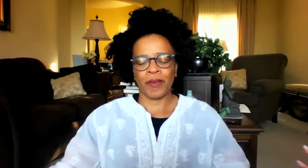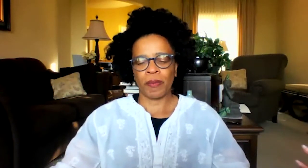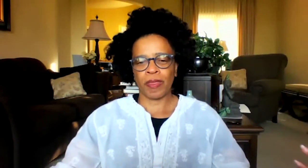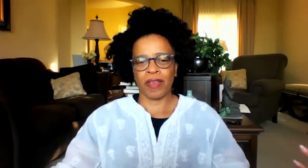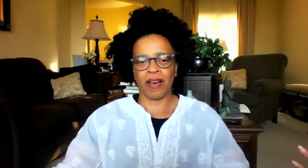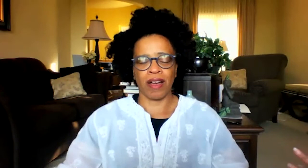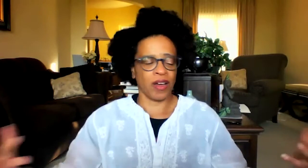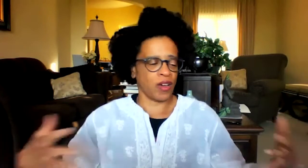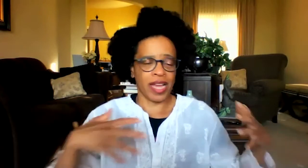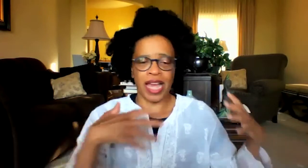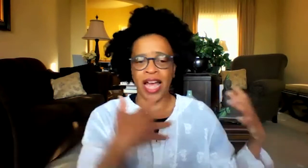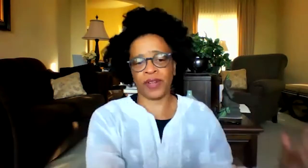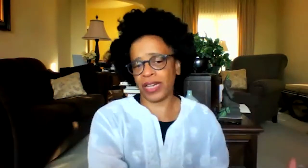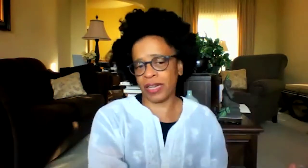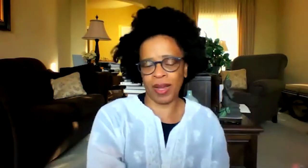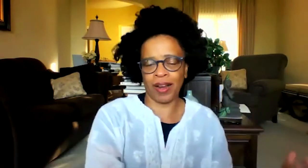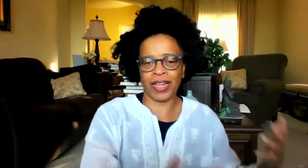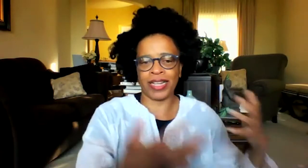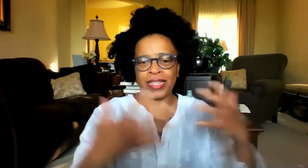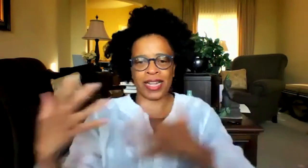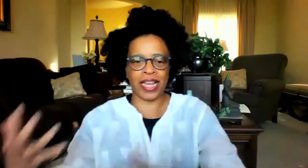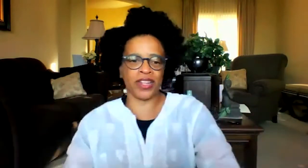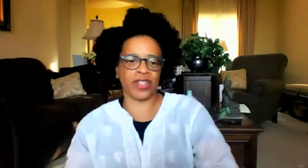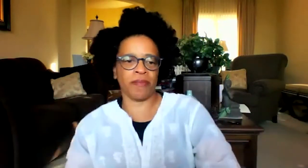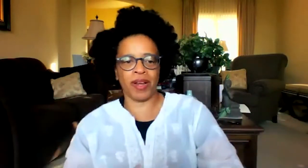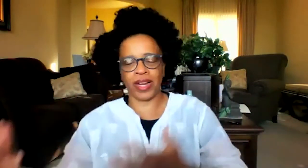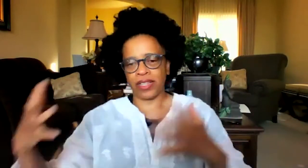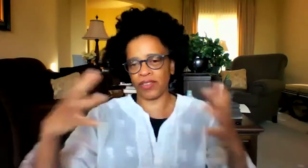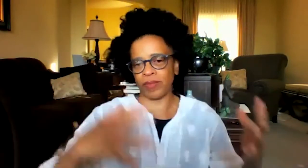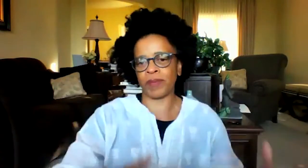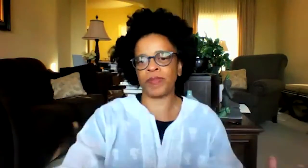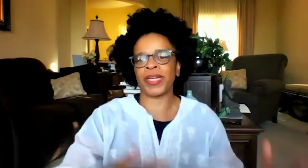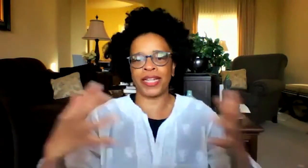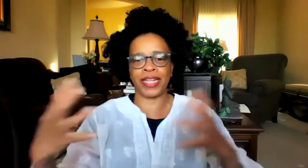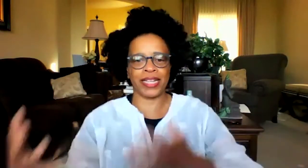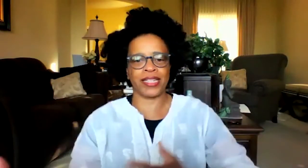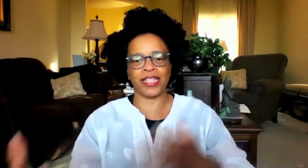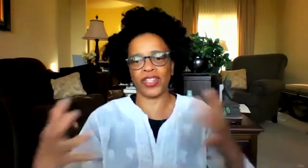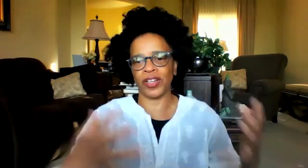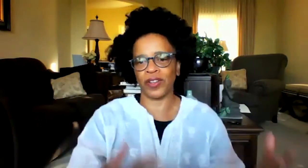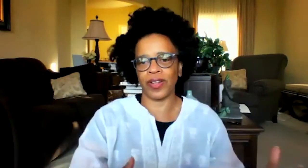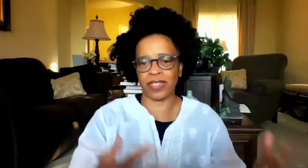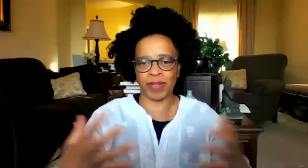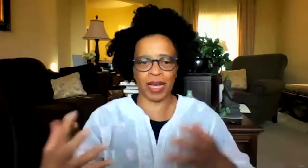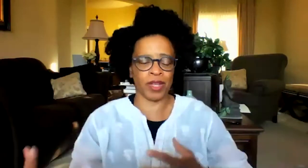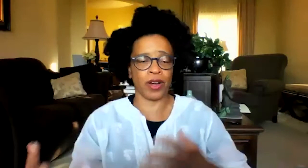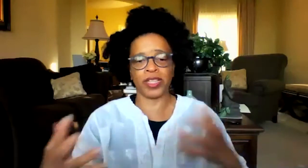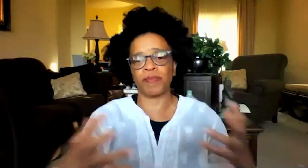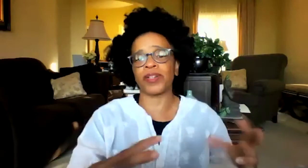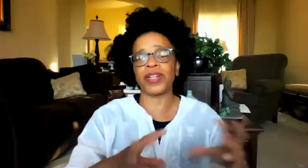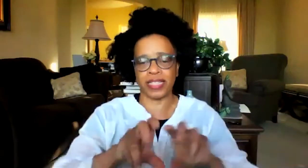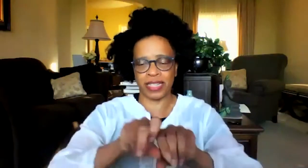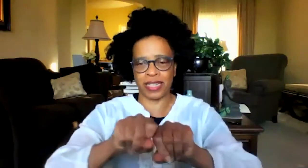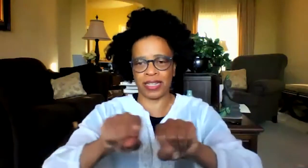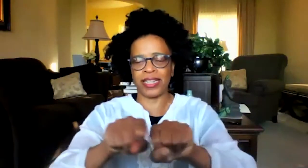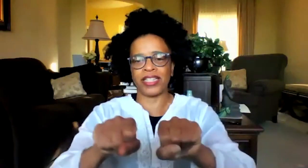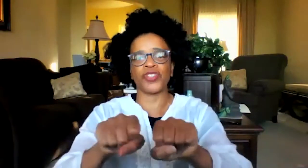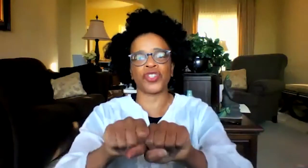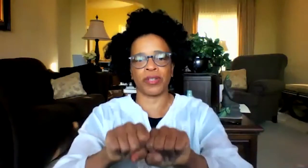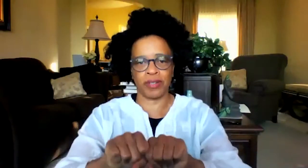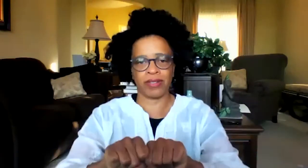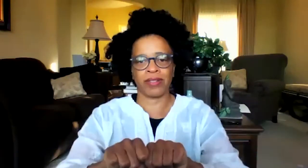whereby African Americans and Asian Americans are sometimes pitted against each other and sometimes are